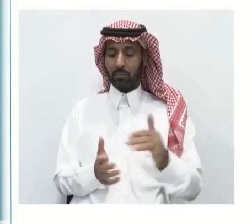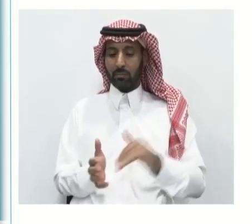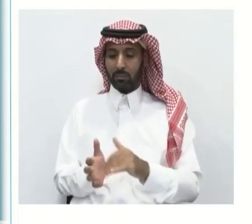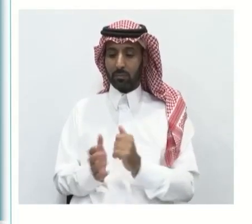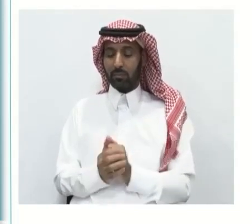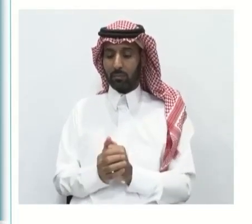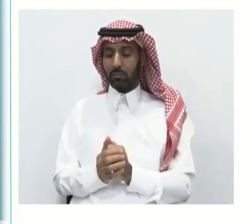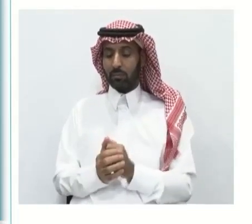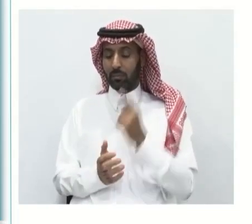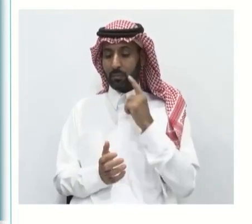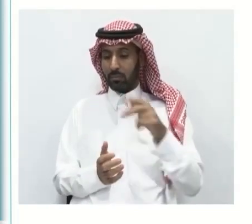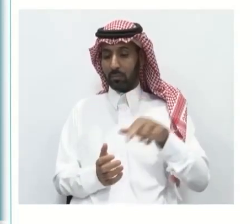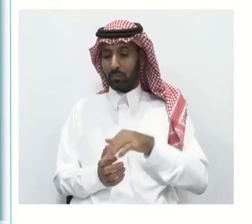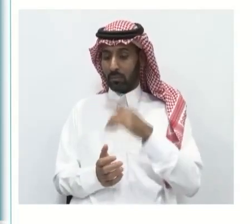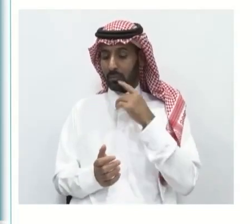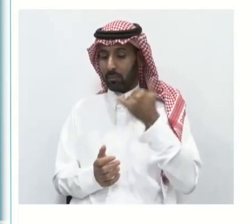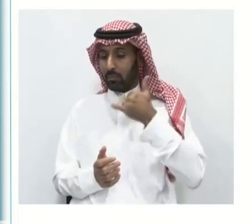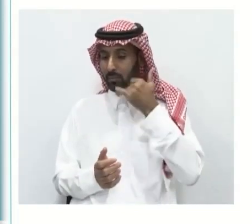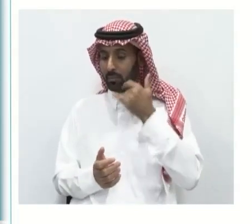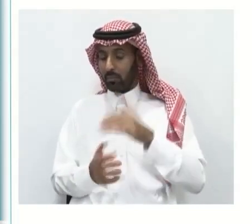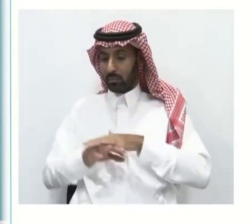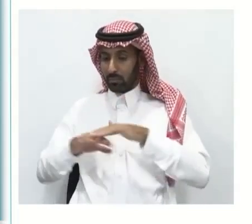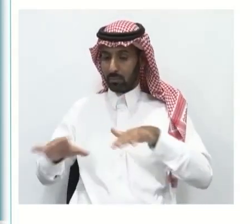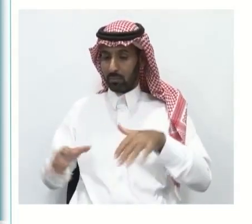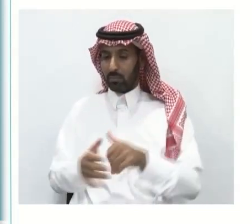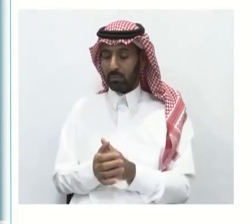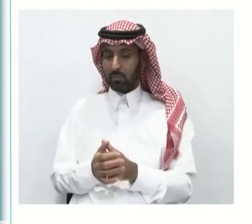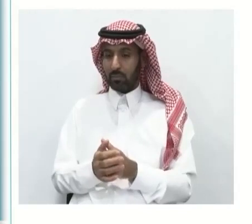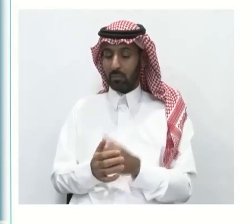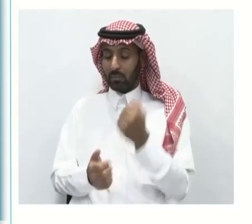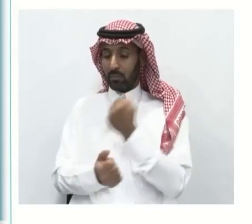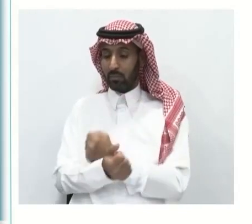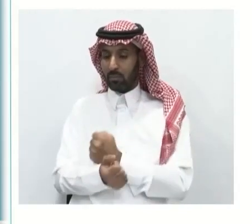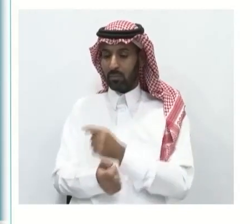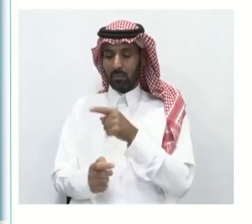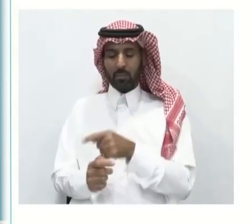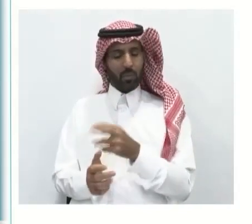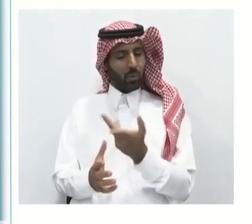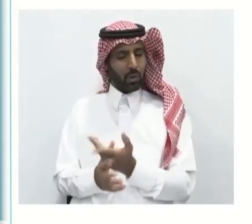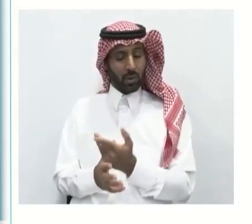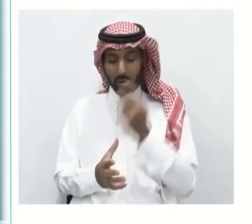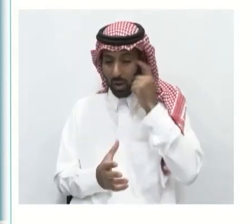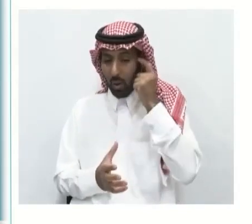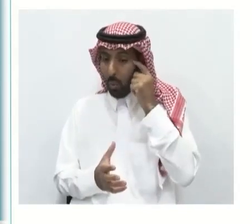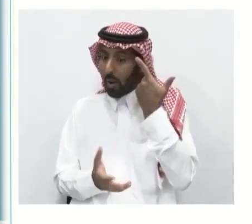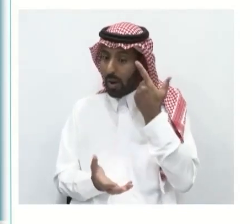day, Jenna brought Combs's cell phone to the station. He was arrested and charged with murder.